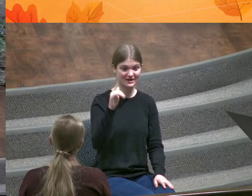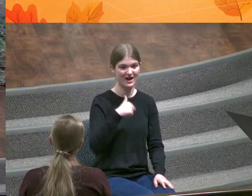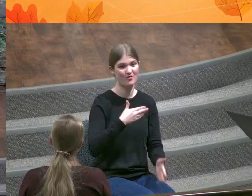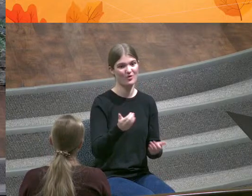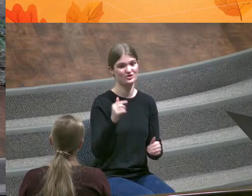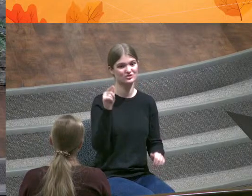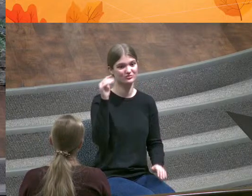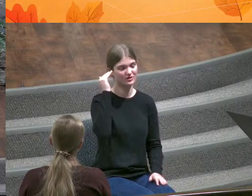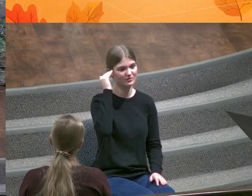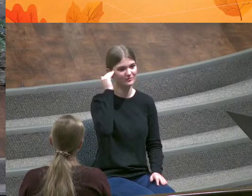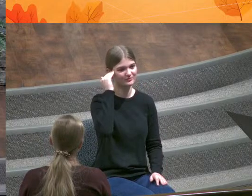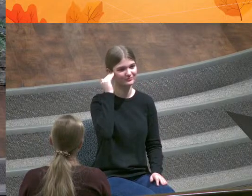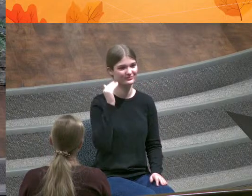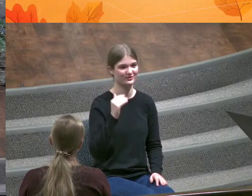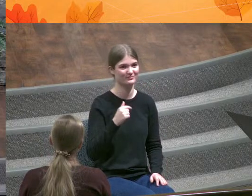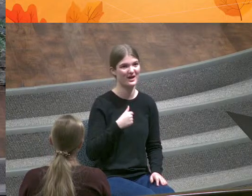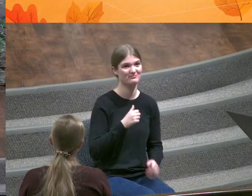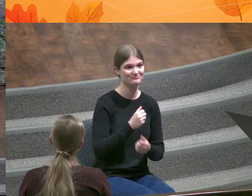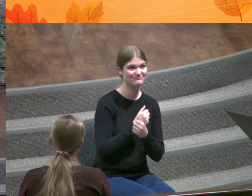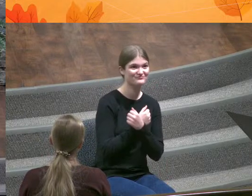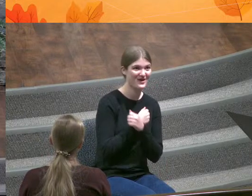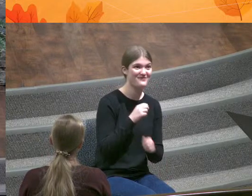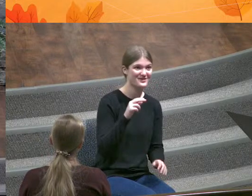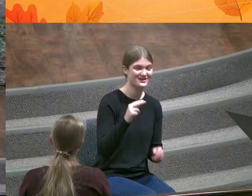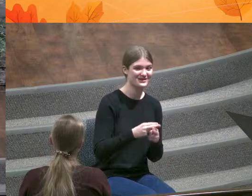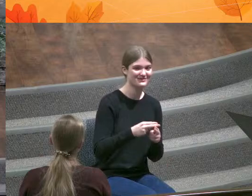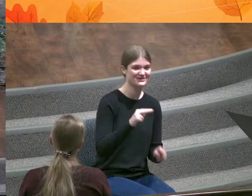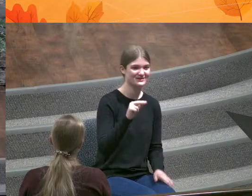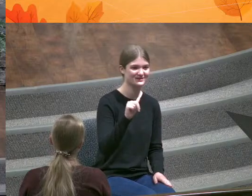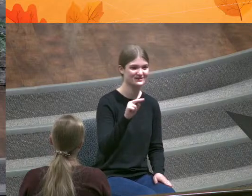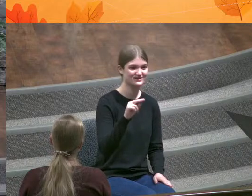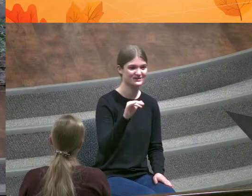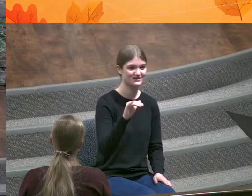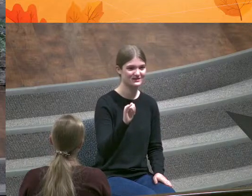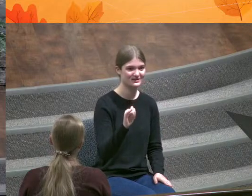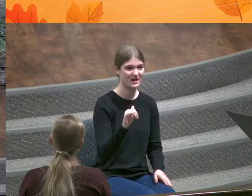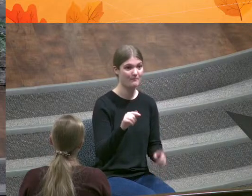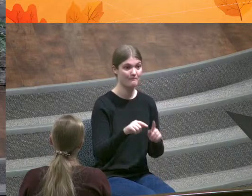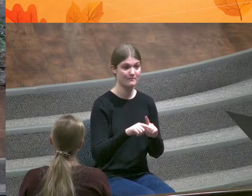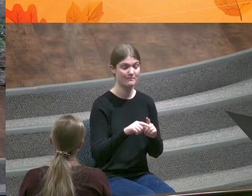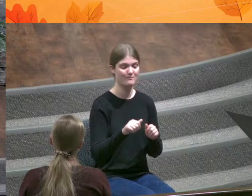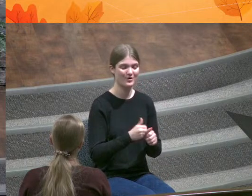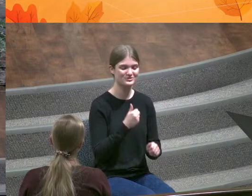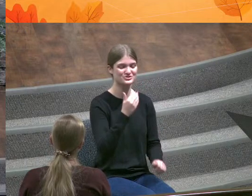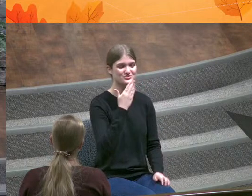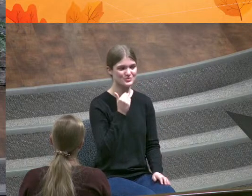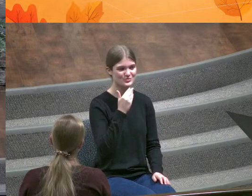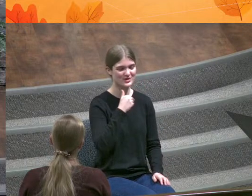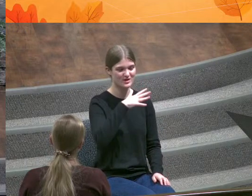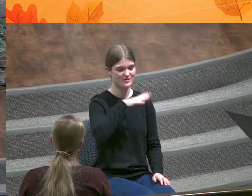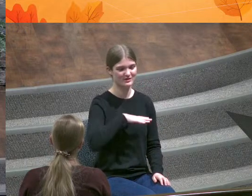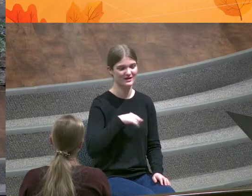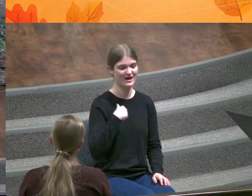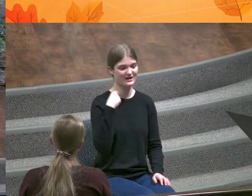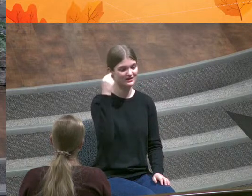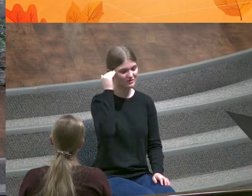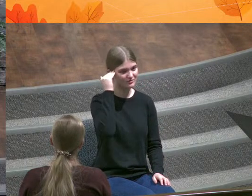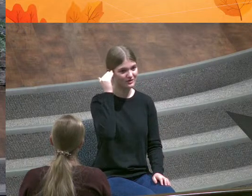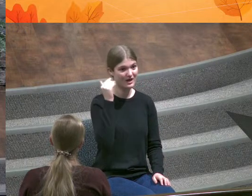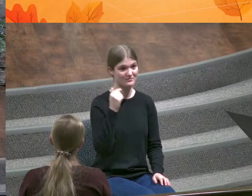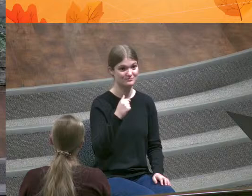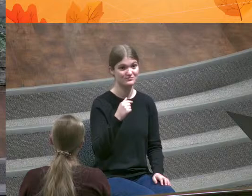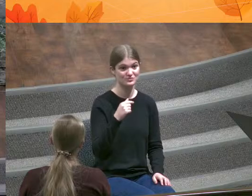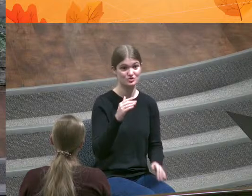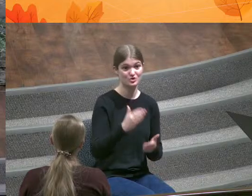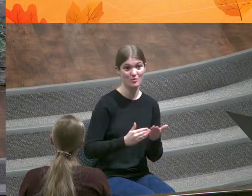I'm partial to the name Nancy. But Nancy Davis is one of the sweetest ladies I've ever known. And I was told that she was going